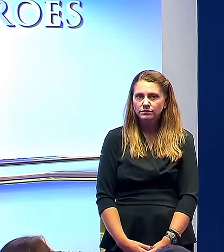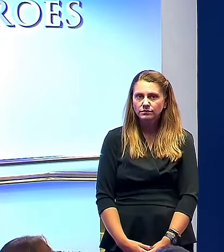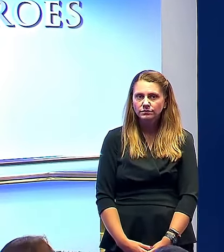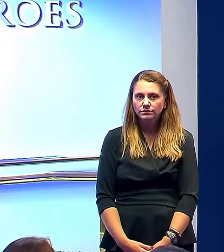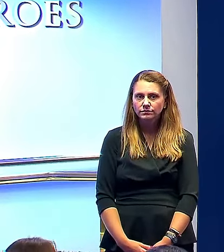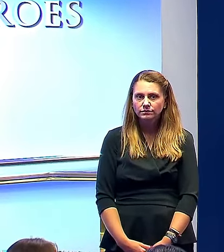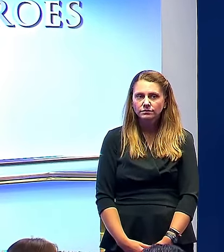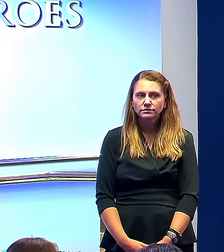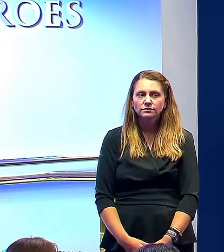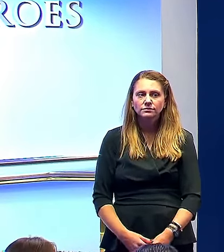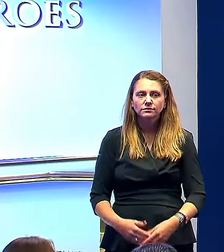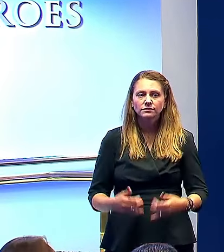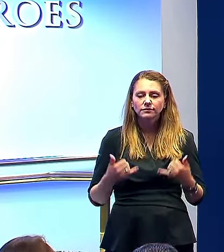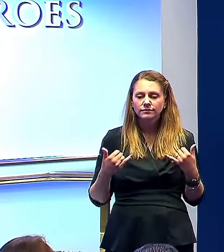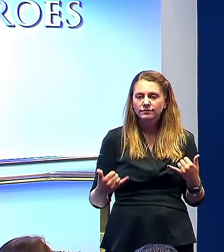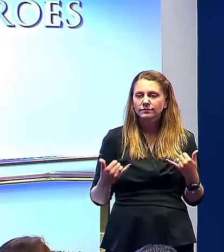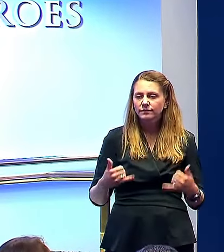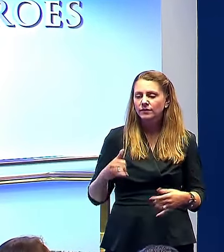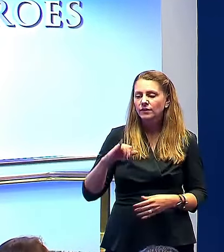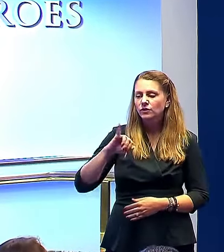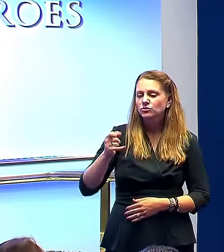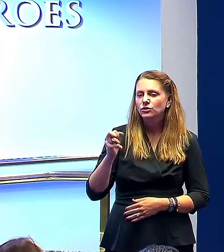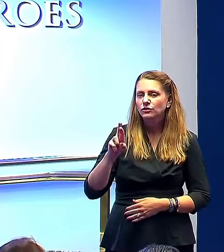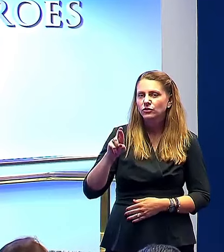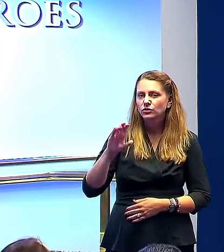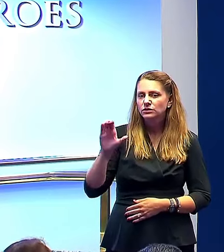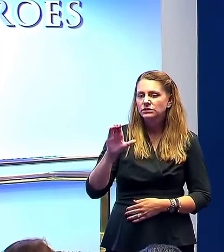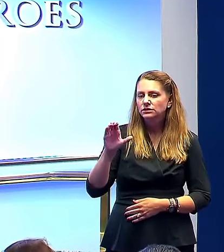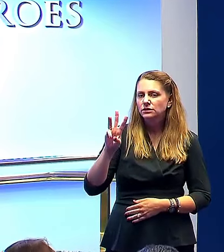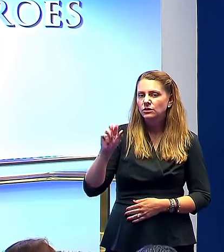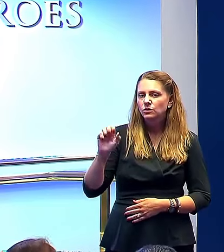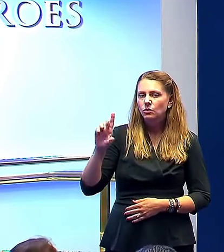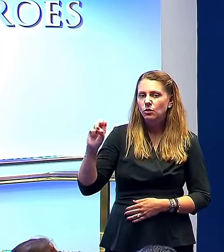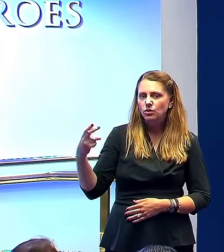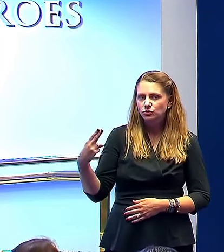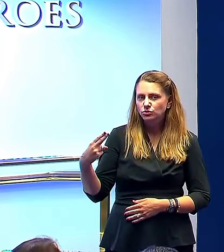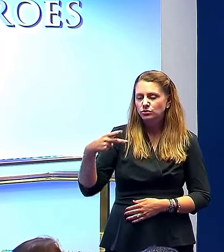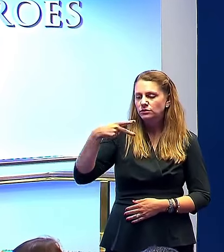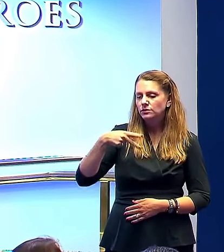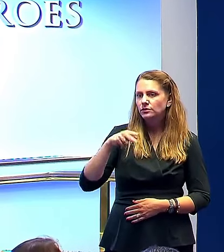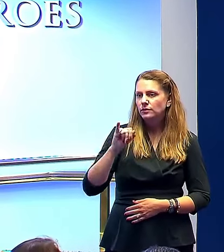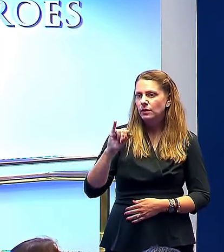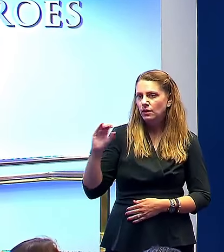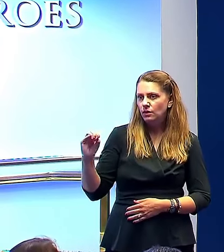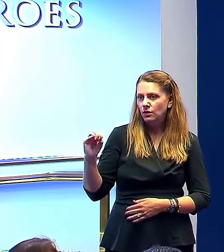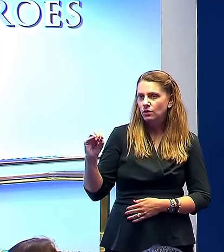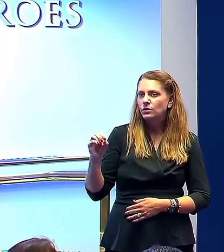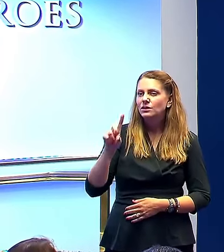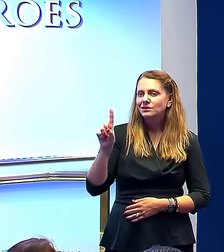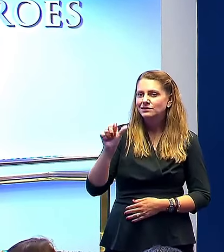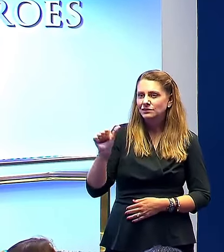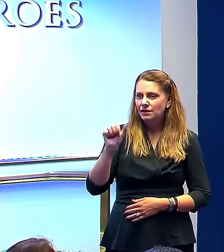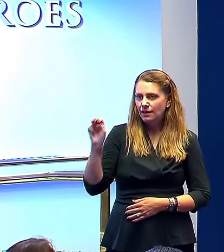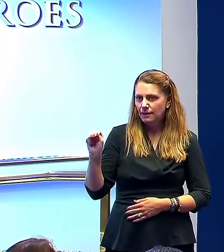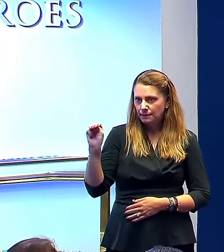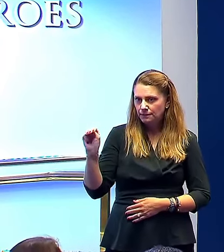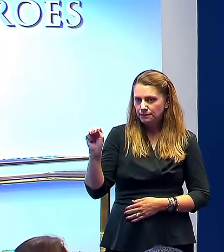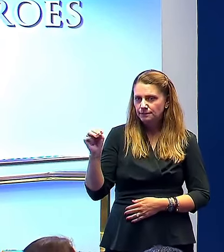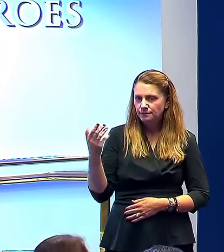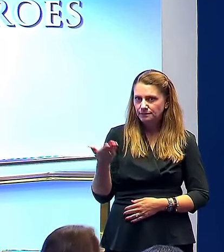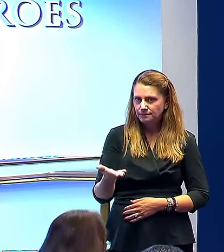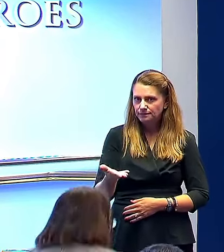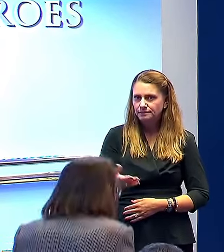Ladies and gentlemen, Ms. Jennifer C. Walsh, Performing Improvement Officer and Director of Administration and Management.